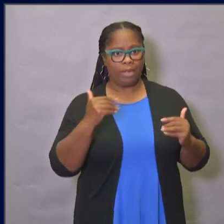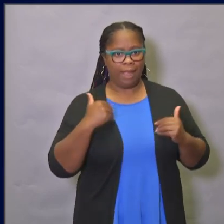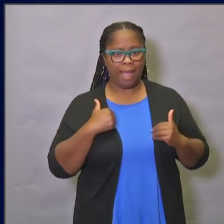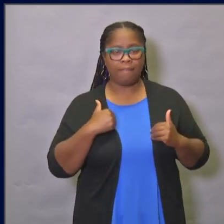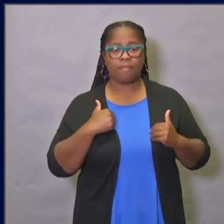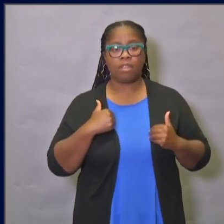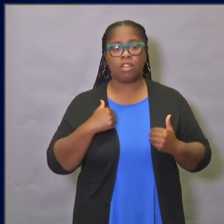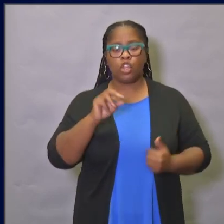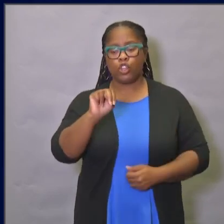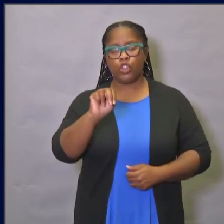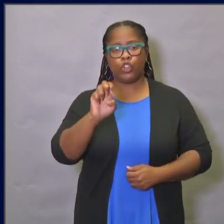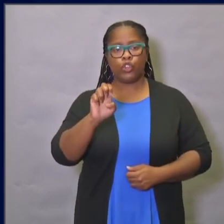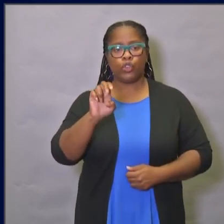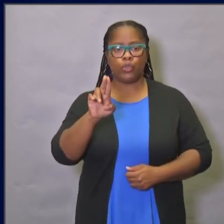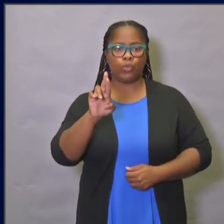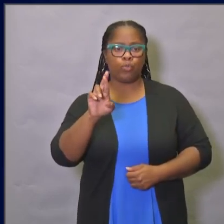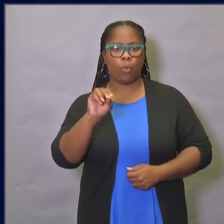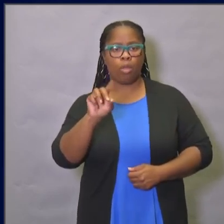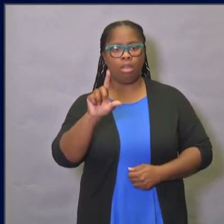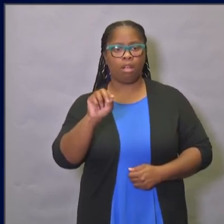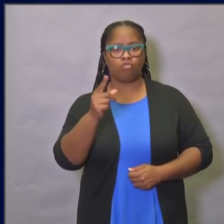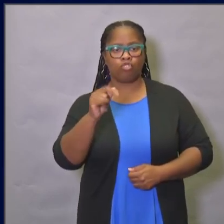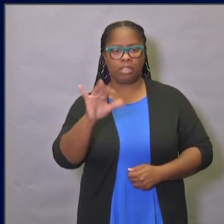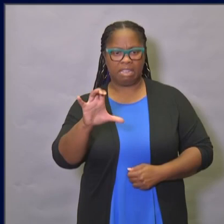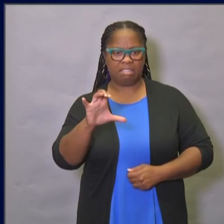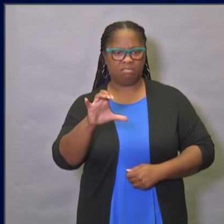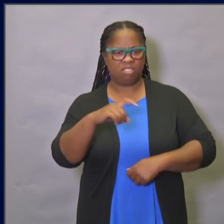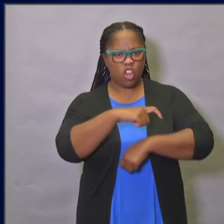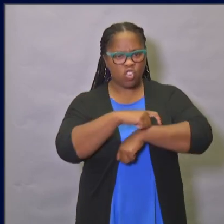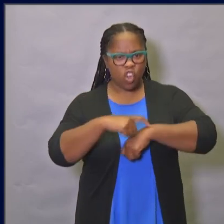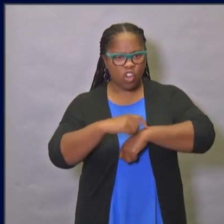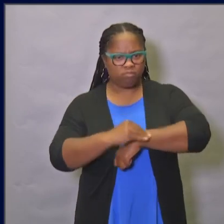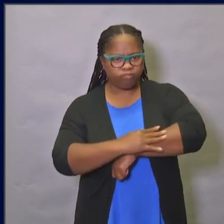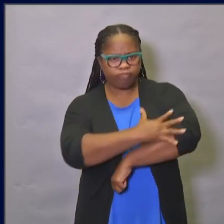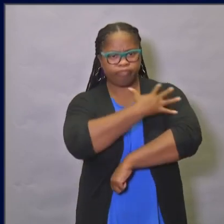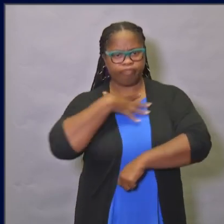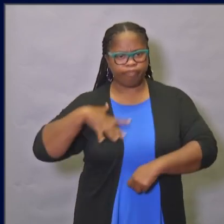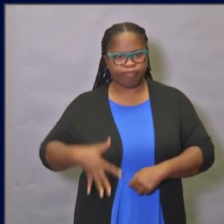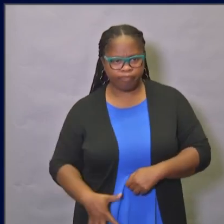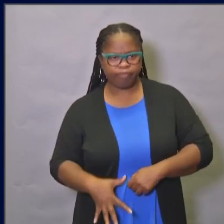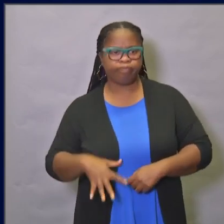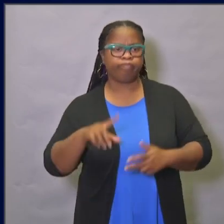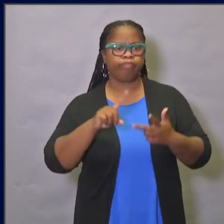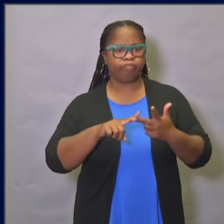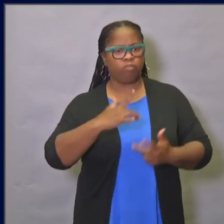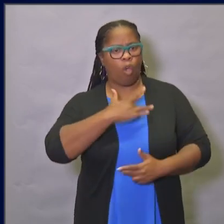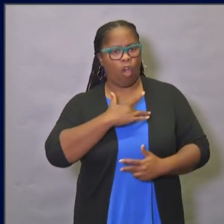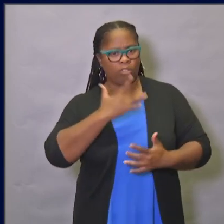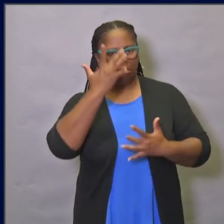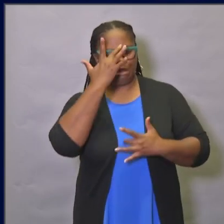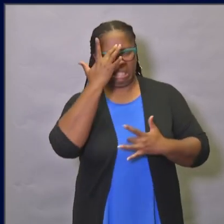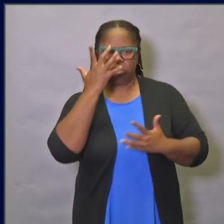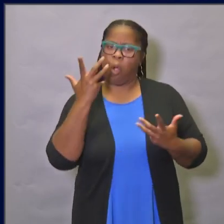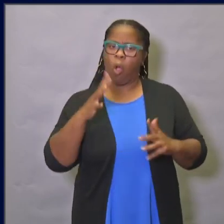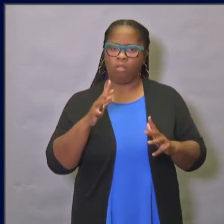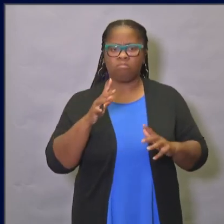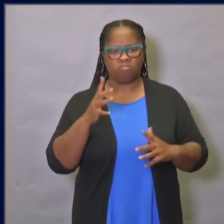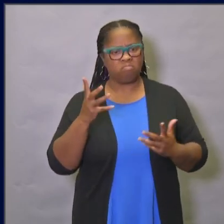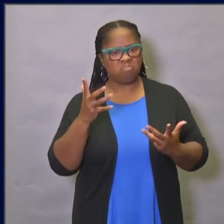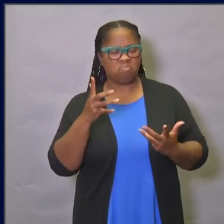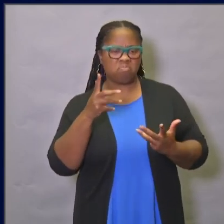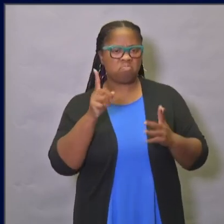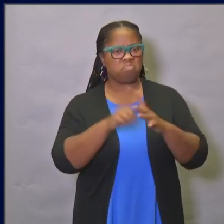and cardiovascular disease are also common among people who have passed away from COVID-19. Renal